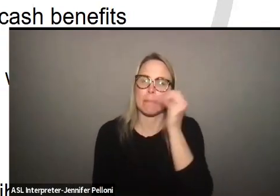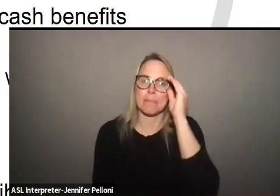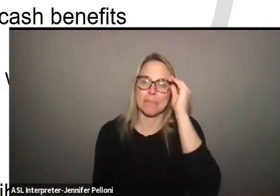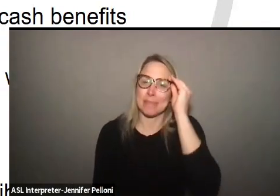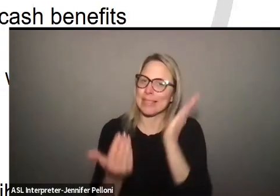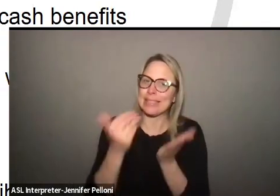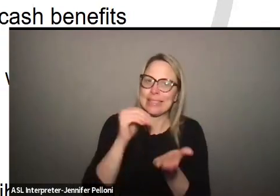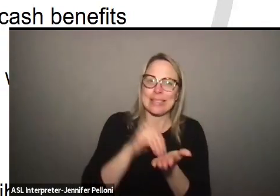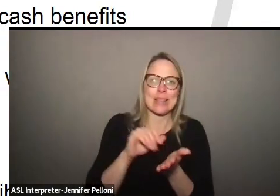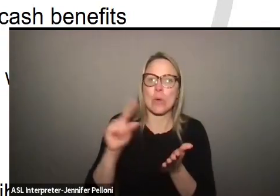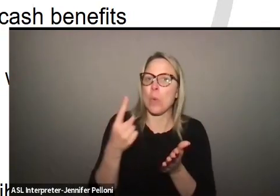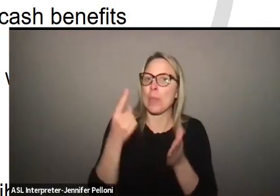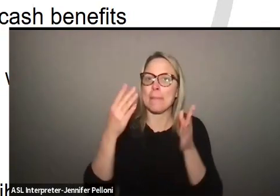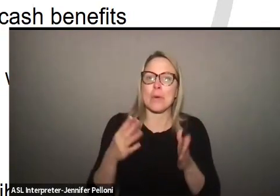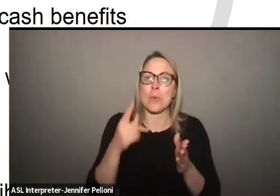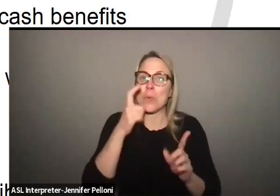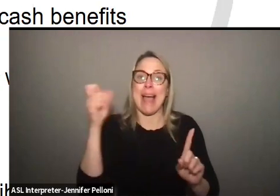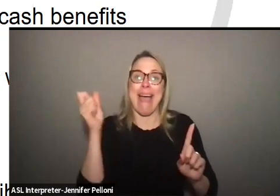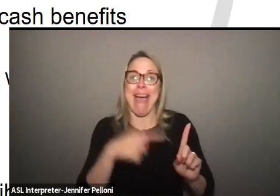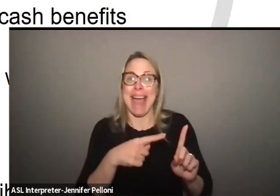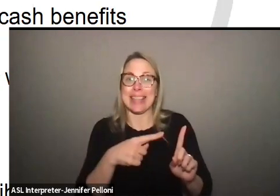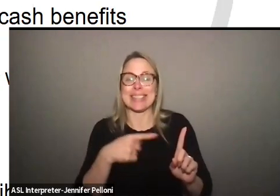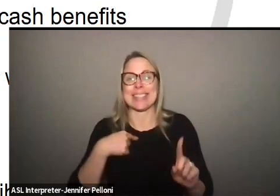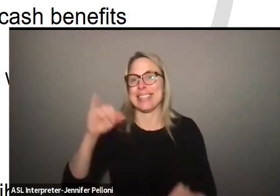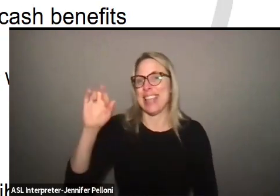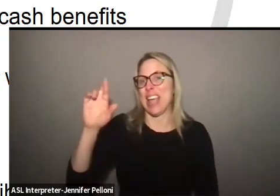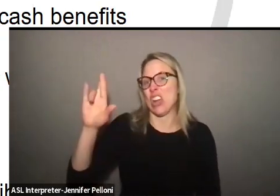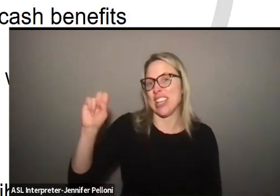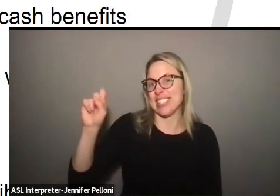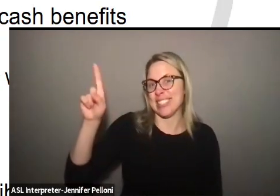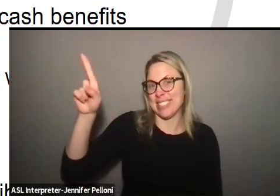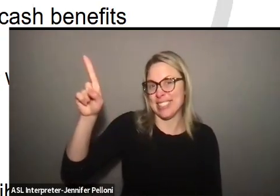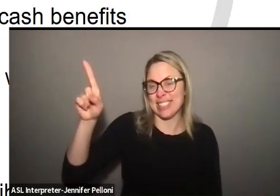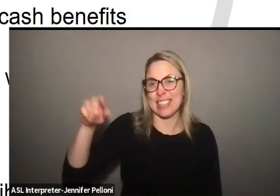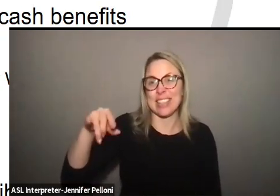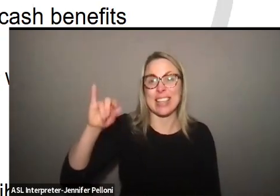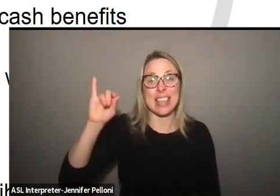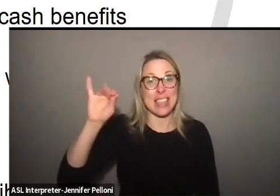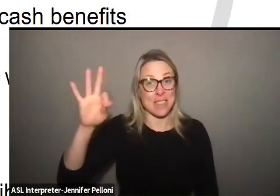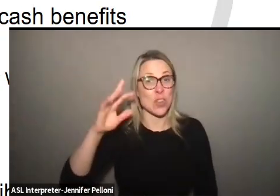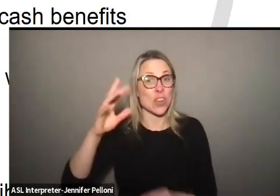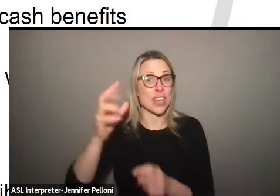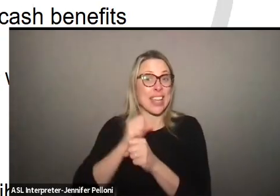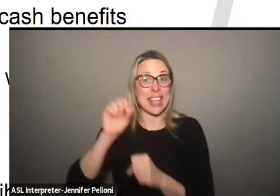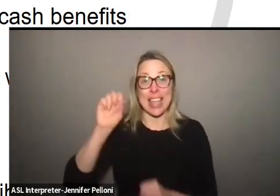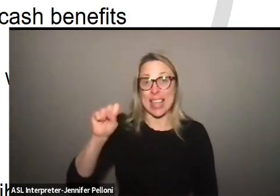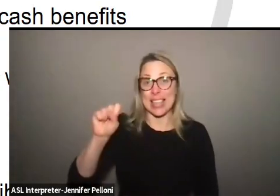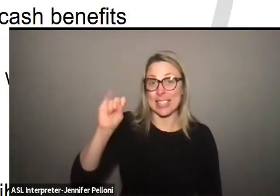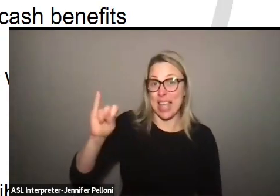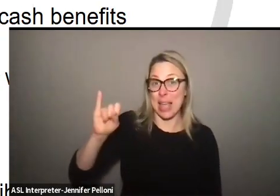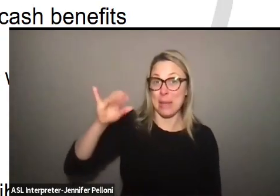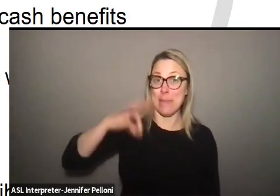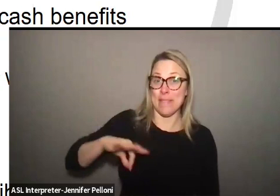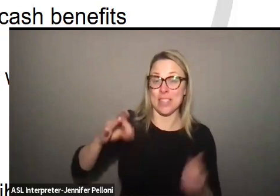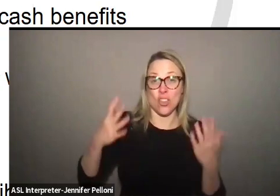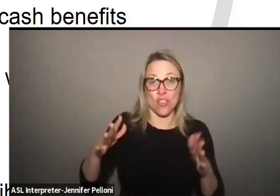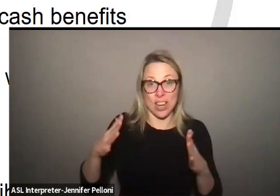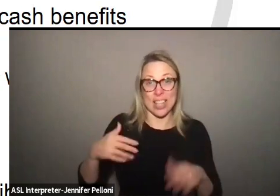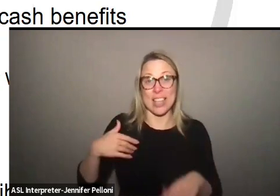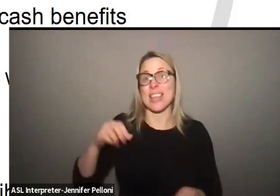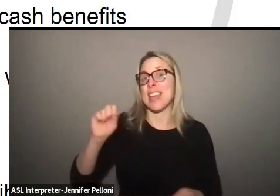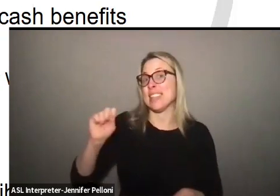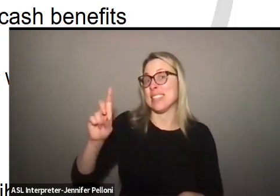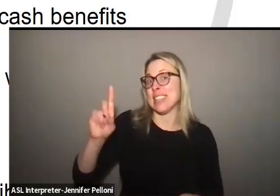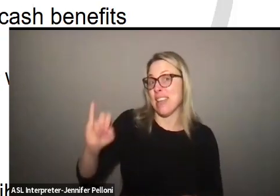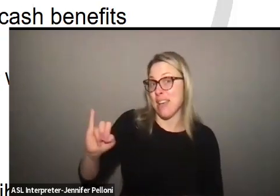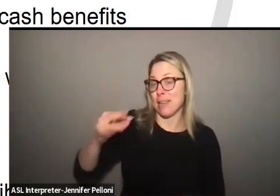Again, the only person that would be asking to see this would be the IRS. And if you're getting SSI benefits or getting SSDI